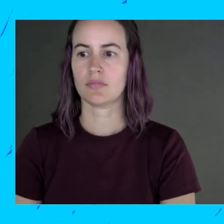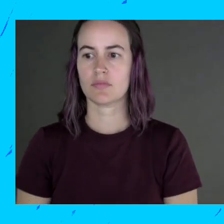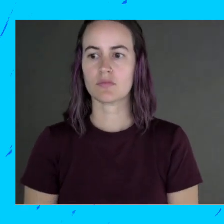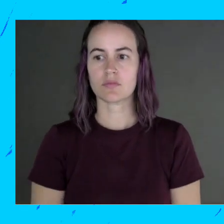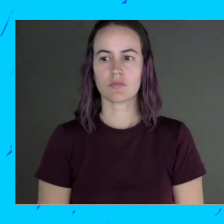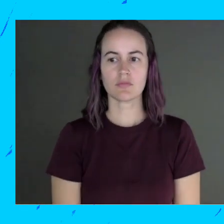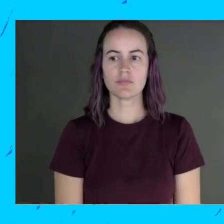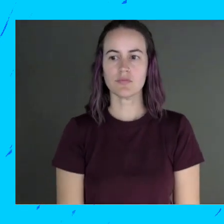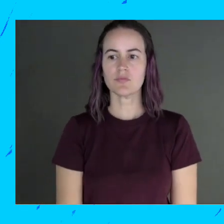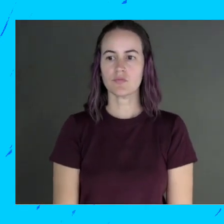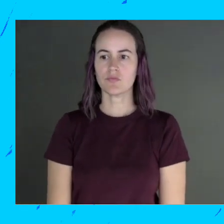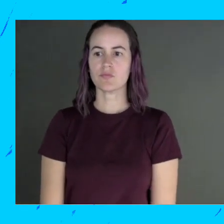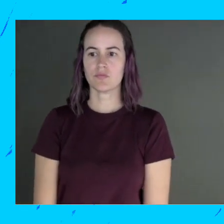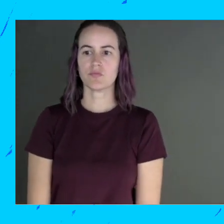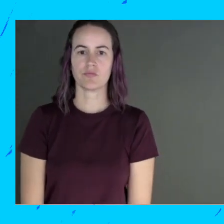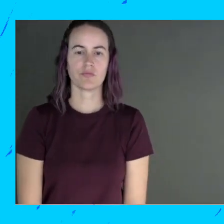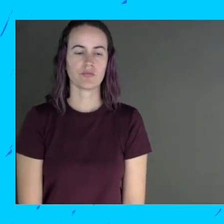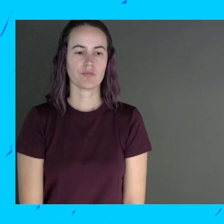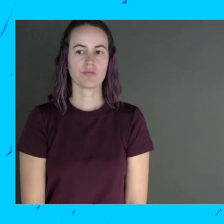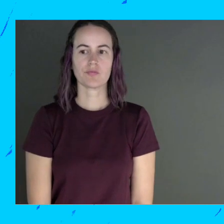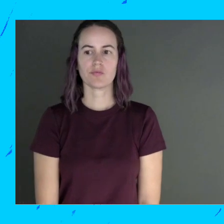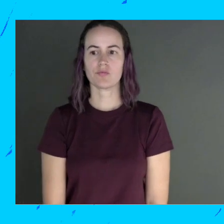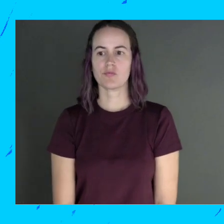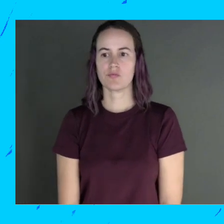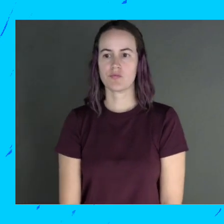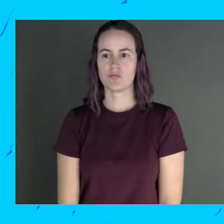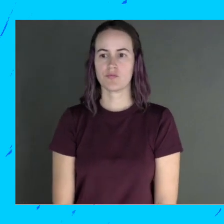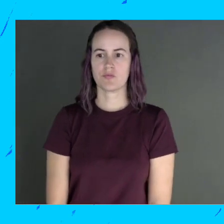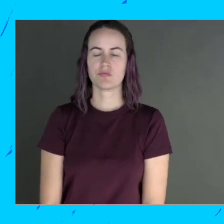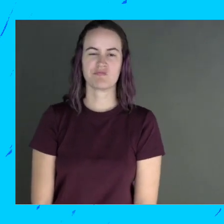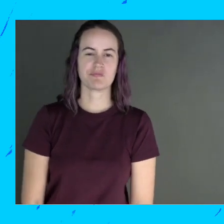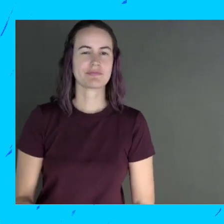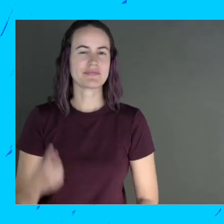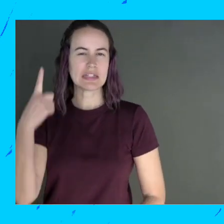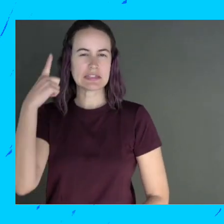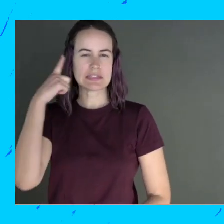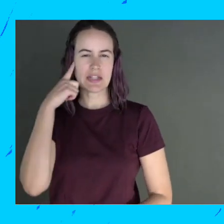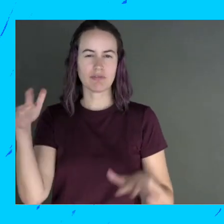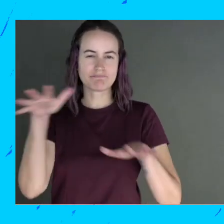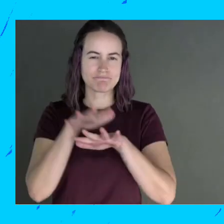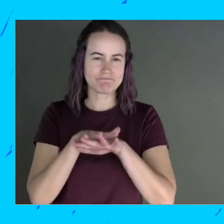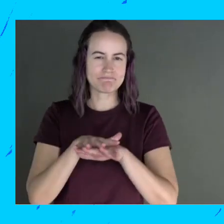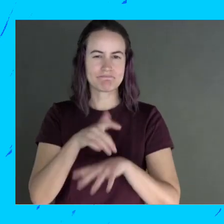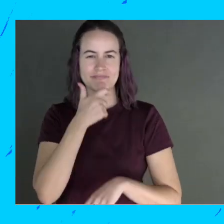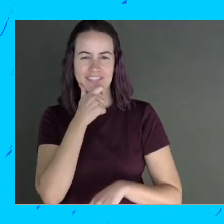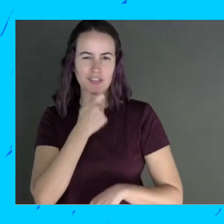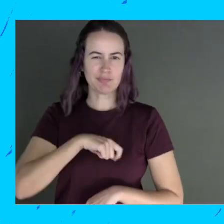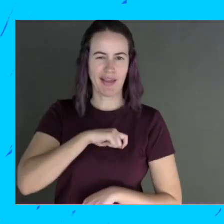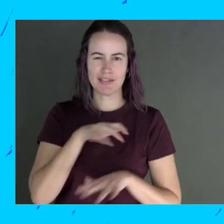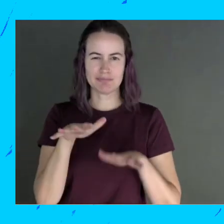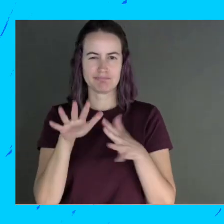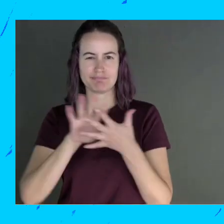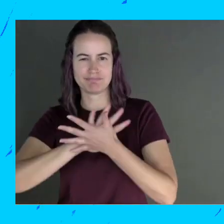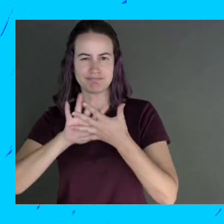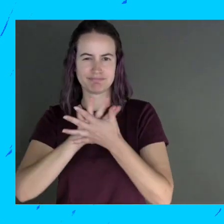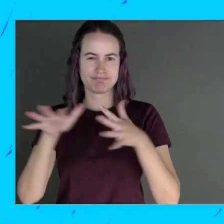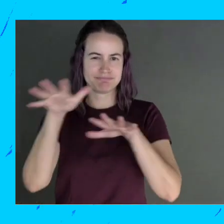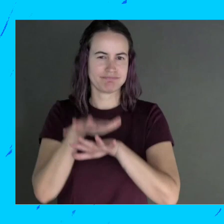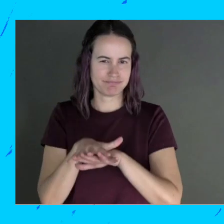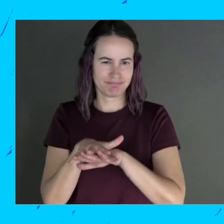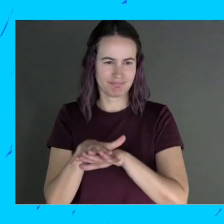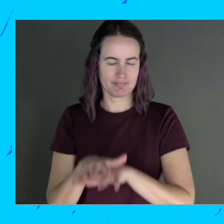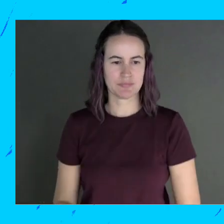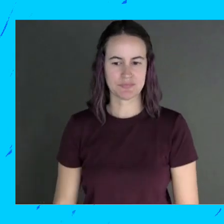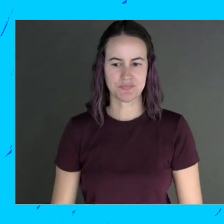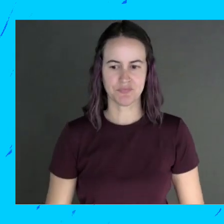policies, programs, projects dedicated to adolescents. The idea is that the approach has to